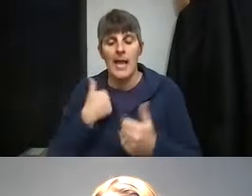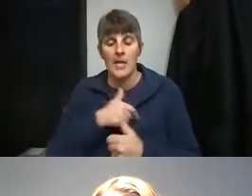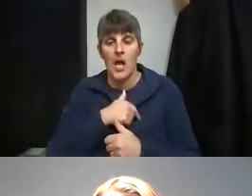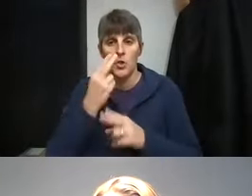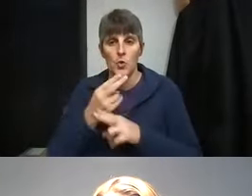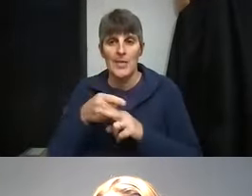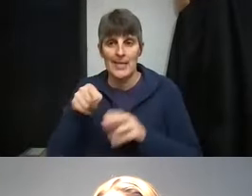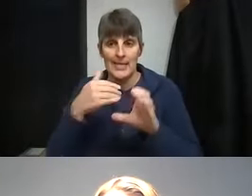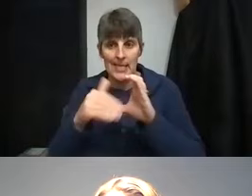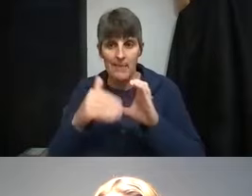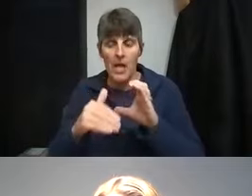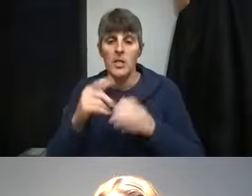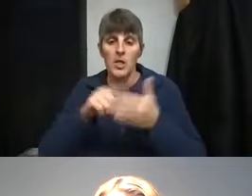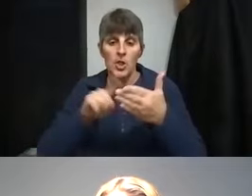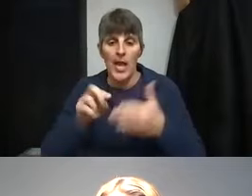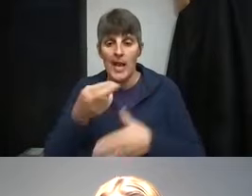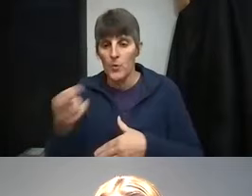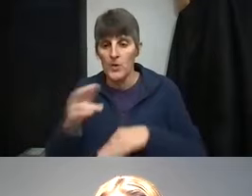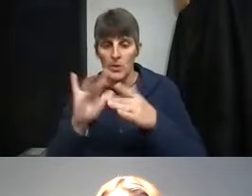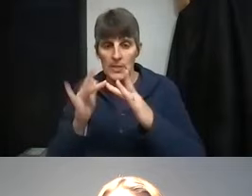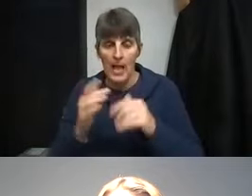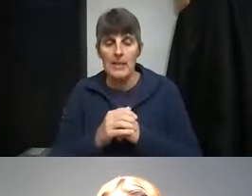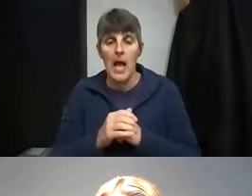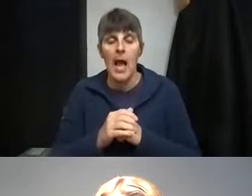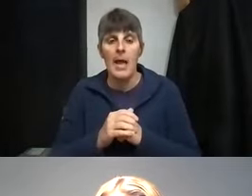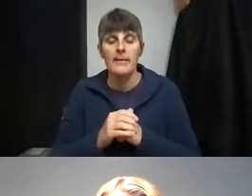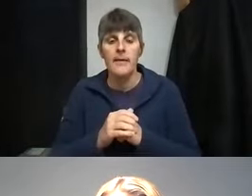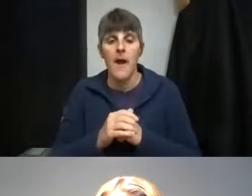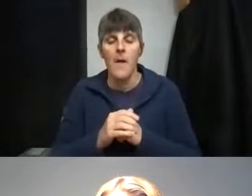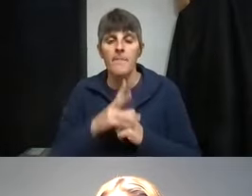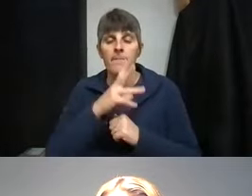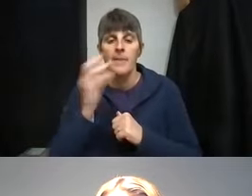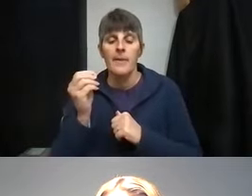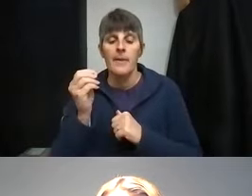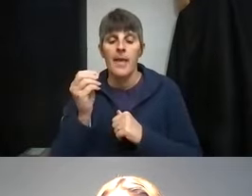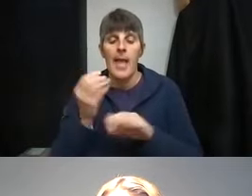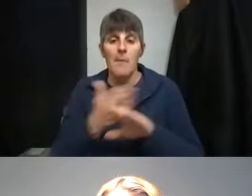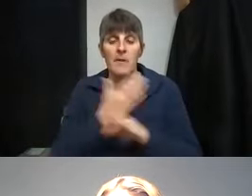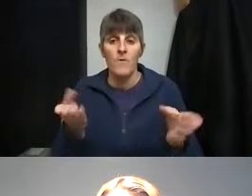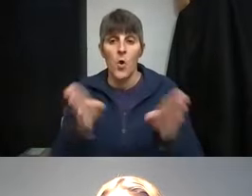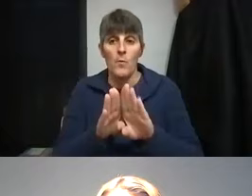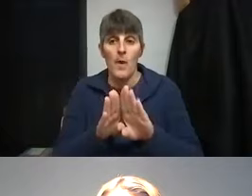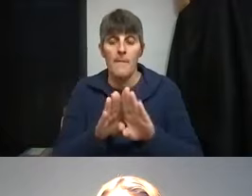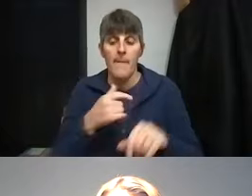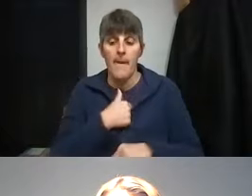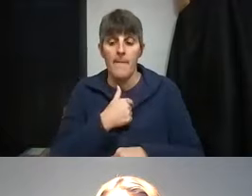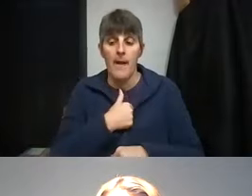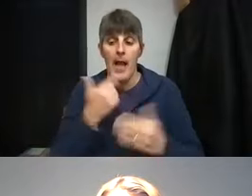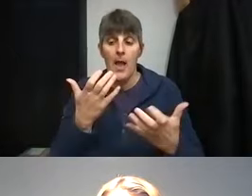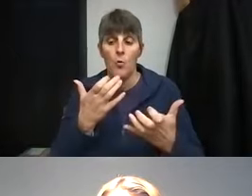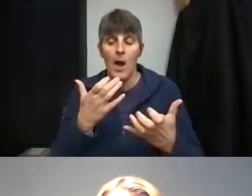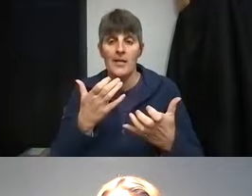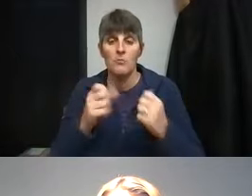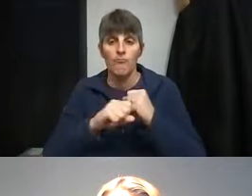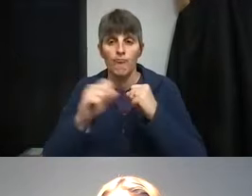these emails, check out our resources online. And before we wrap up, I just want to extend